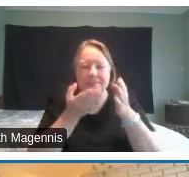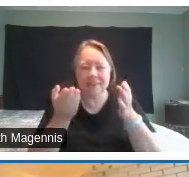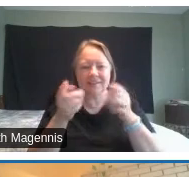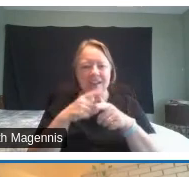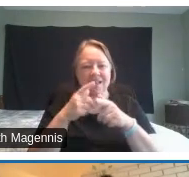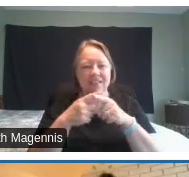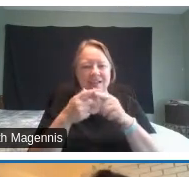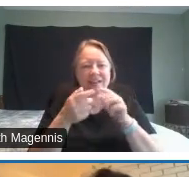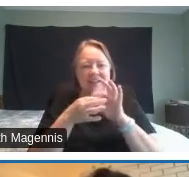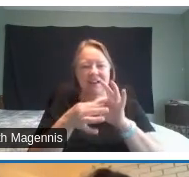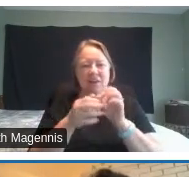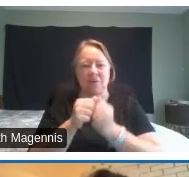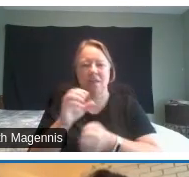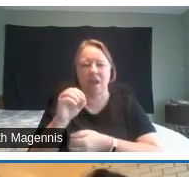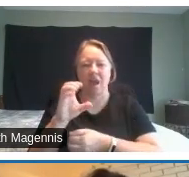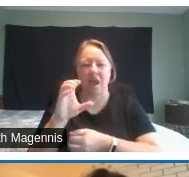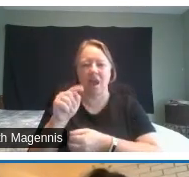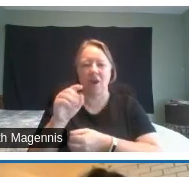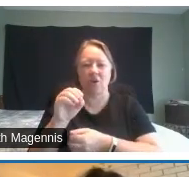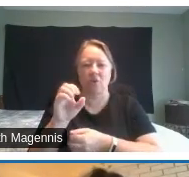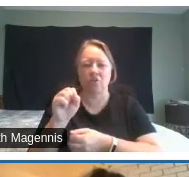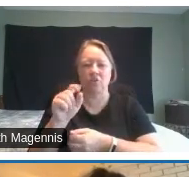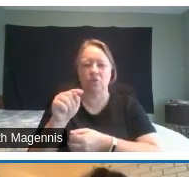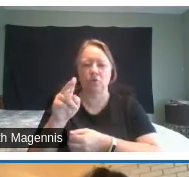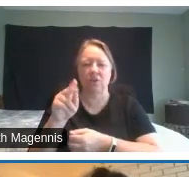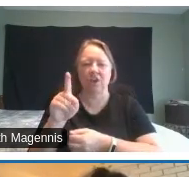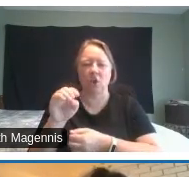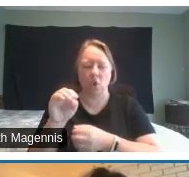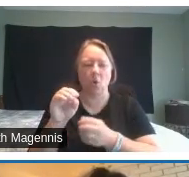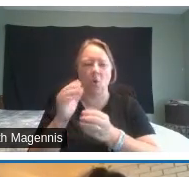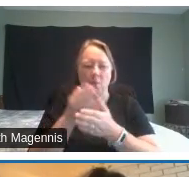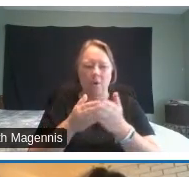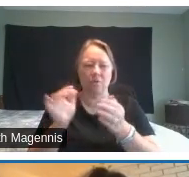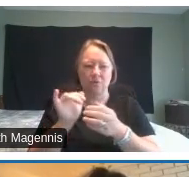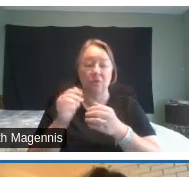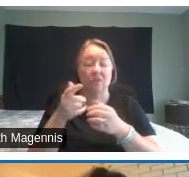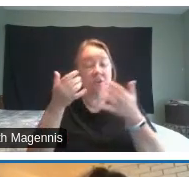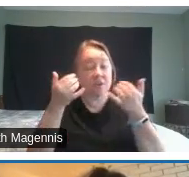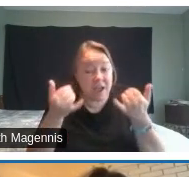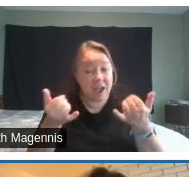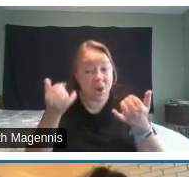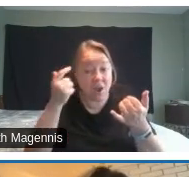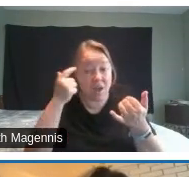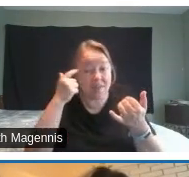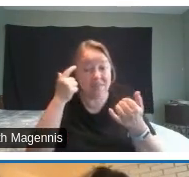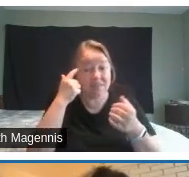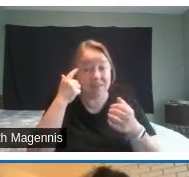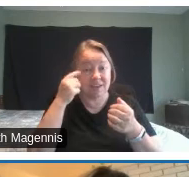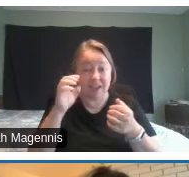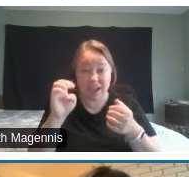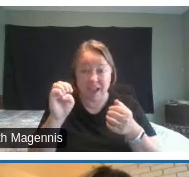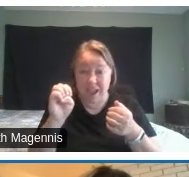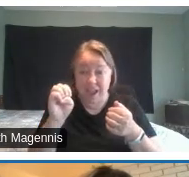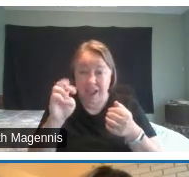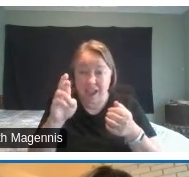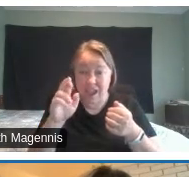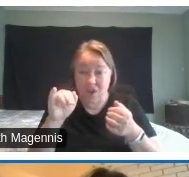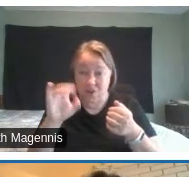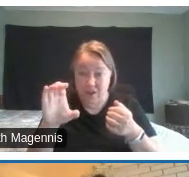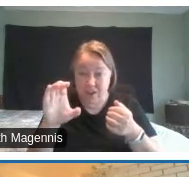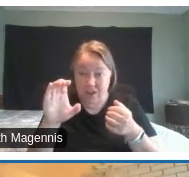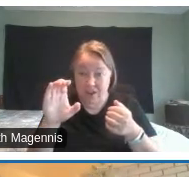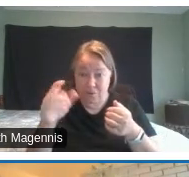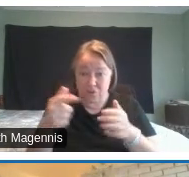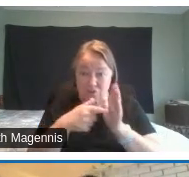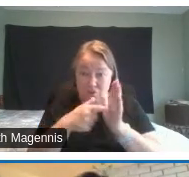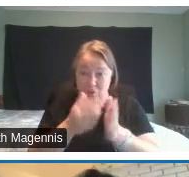connecting with OctoStudio with the digital part too. And now I think Eric is gonna show